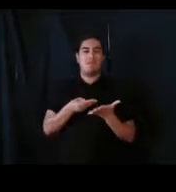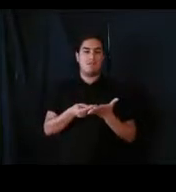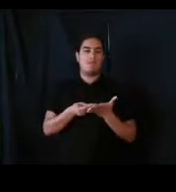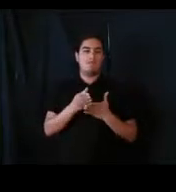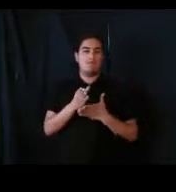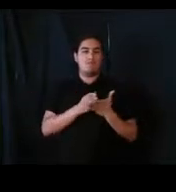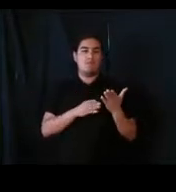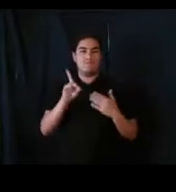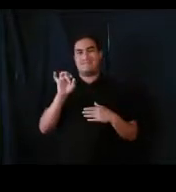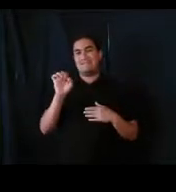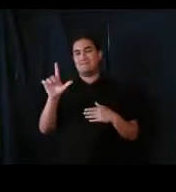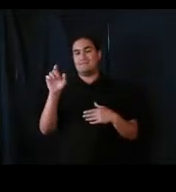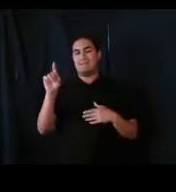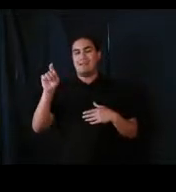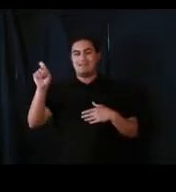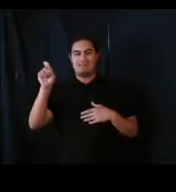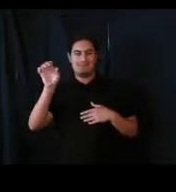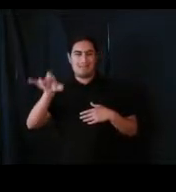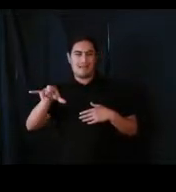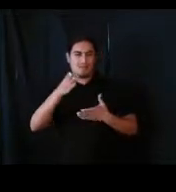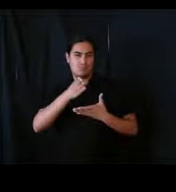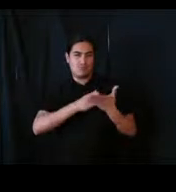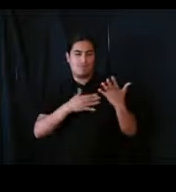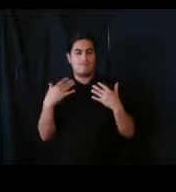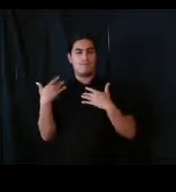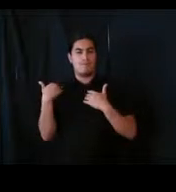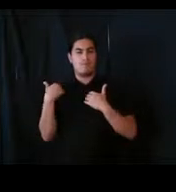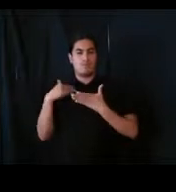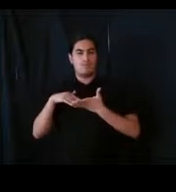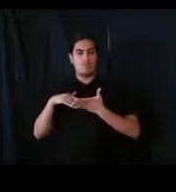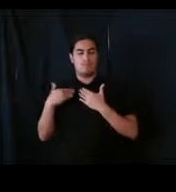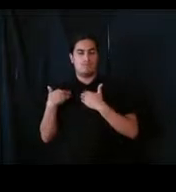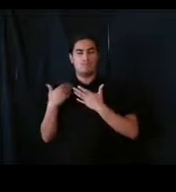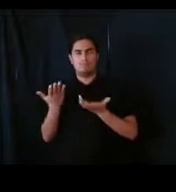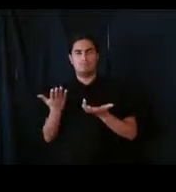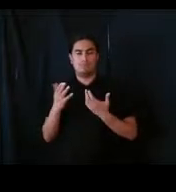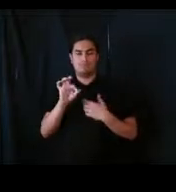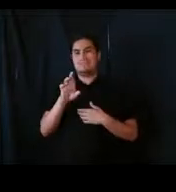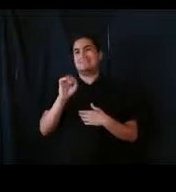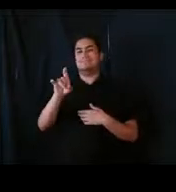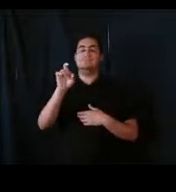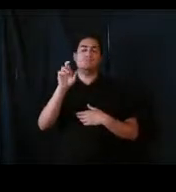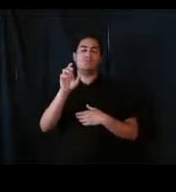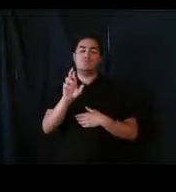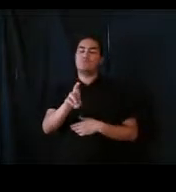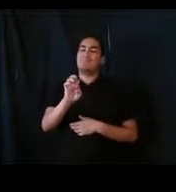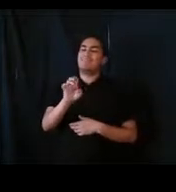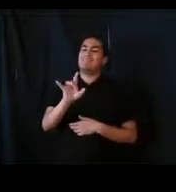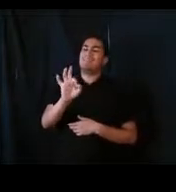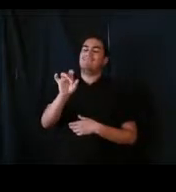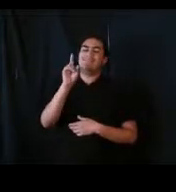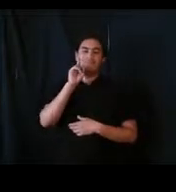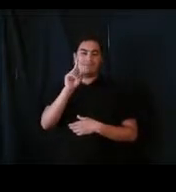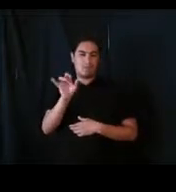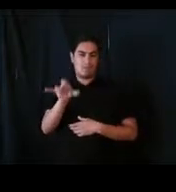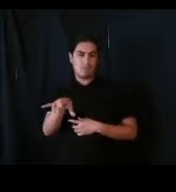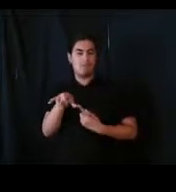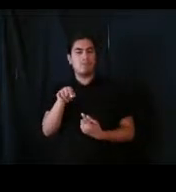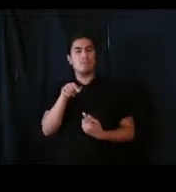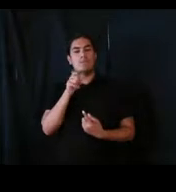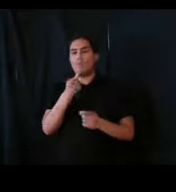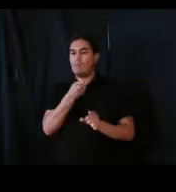that's part of the the relief that was voted as part of the budget act it's just the general fund piece of sales tax it will